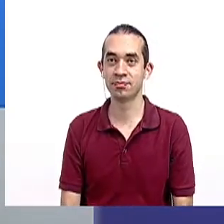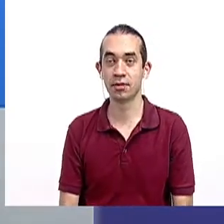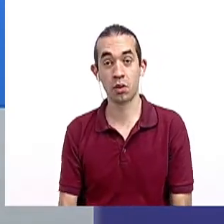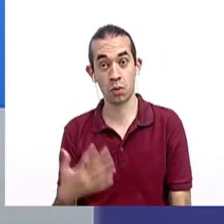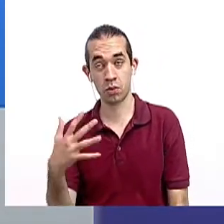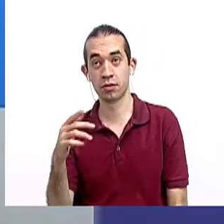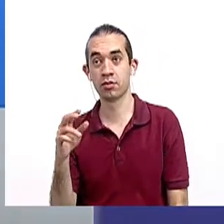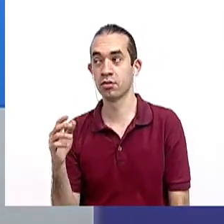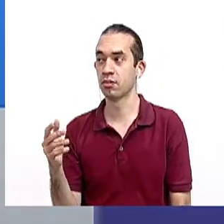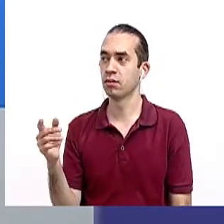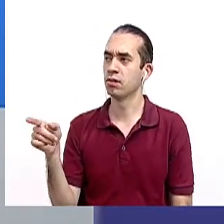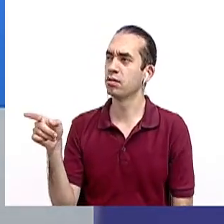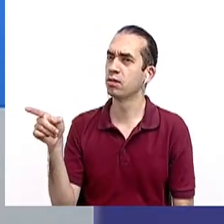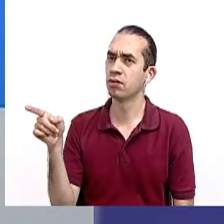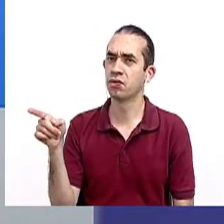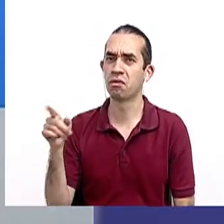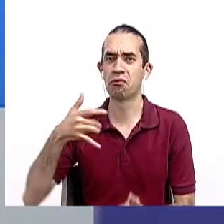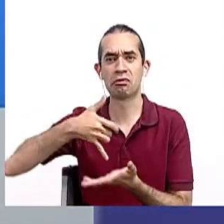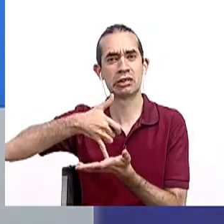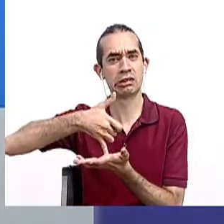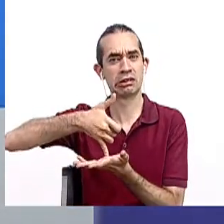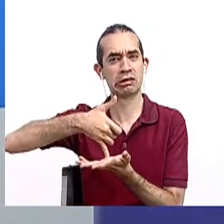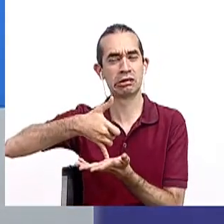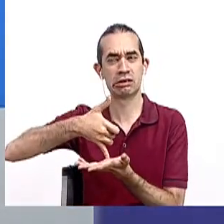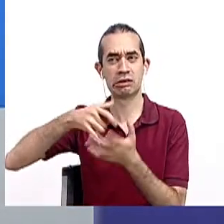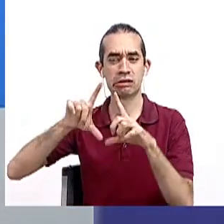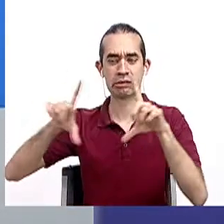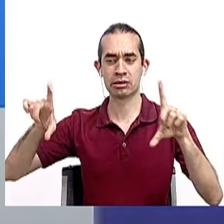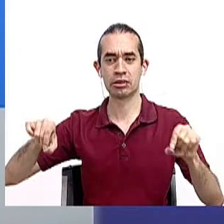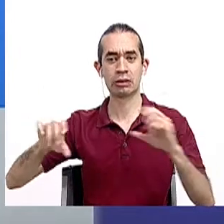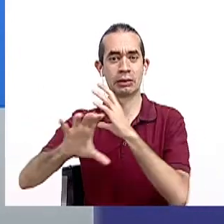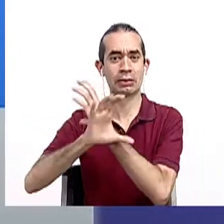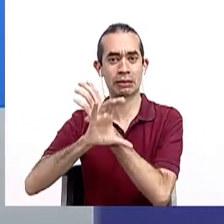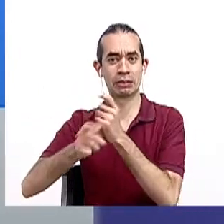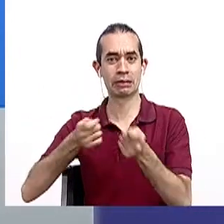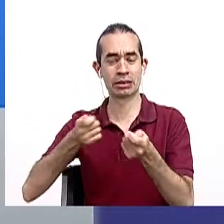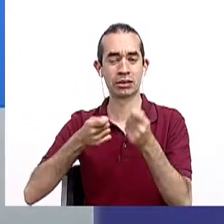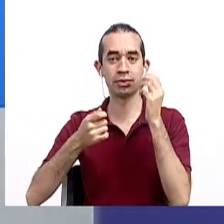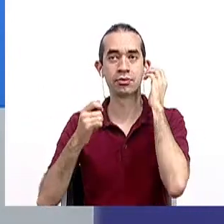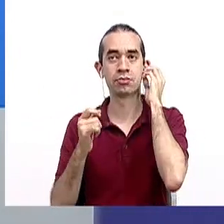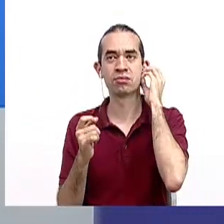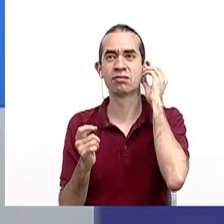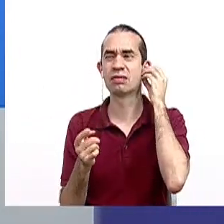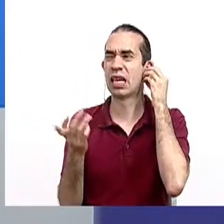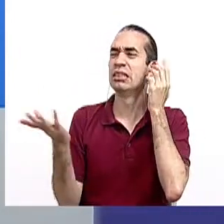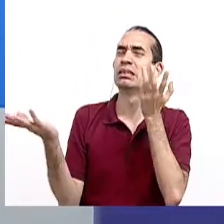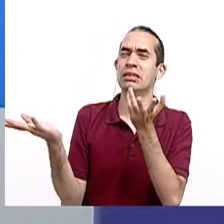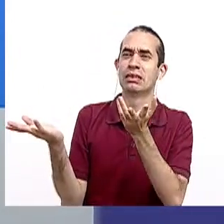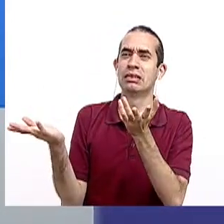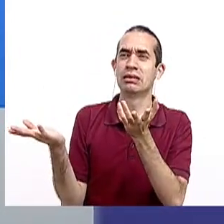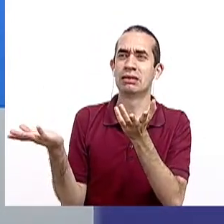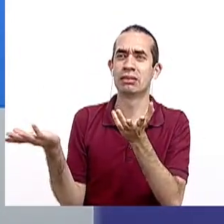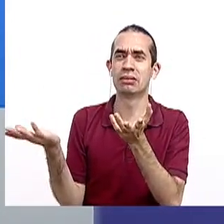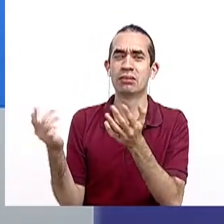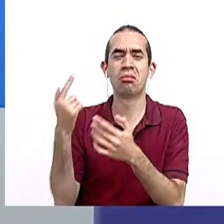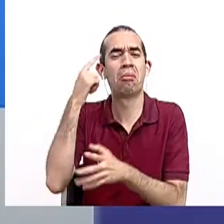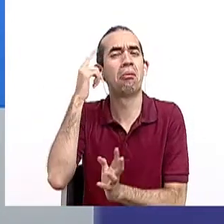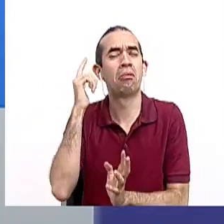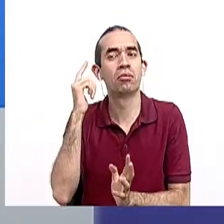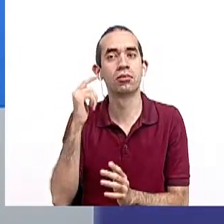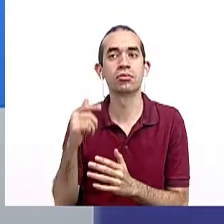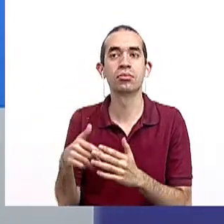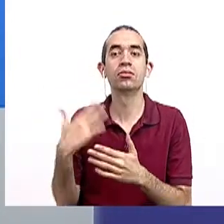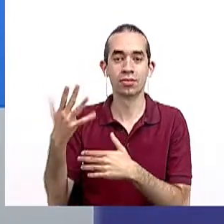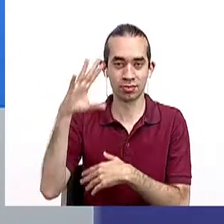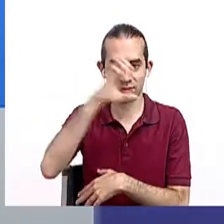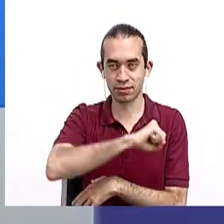So it says fragile, handle with care. What might that be? I wonder. We're going to